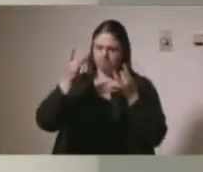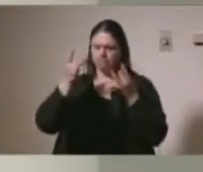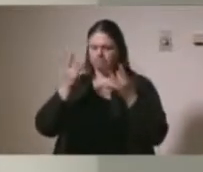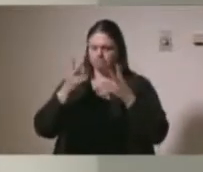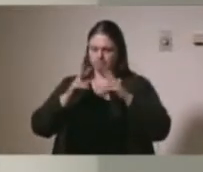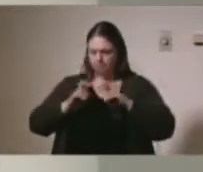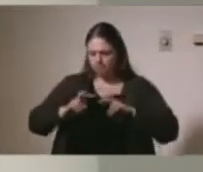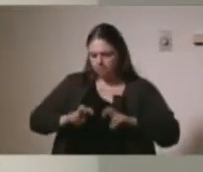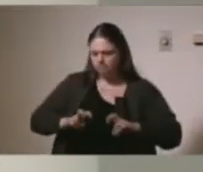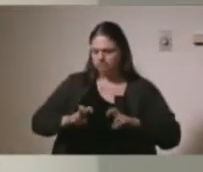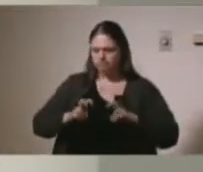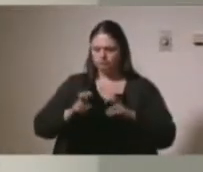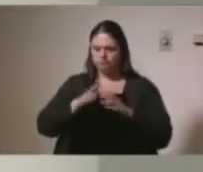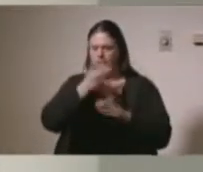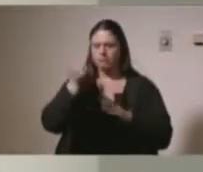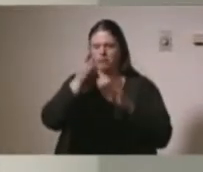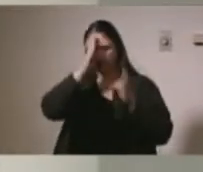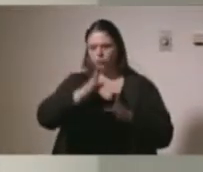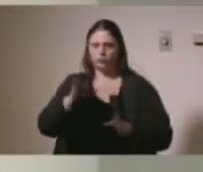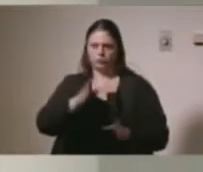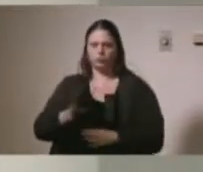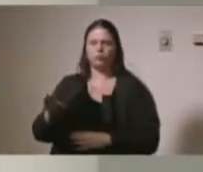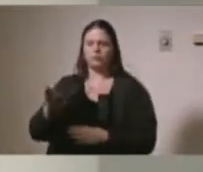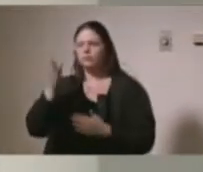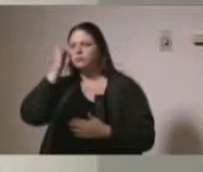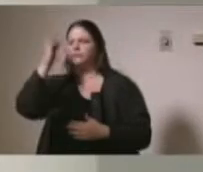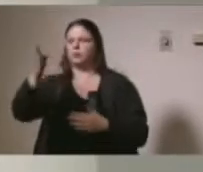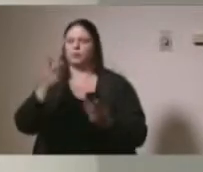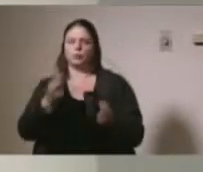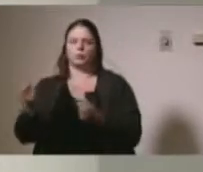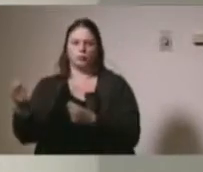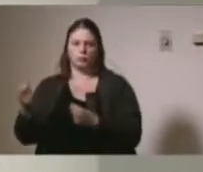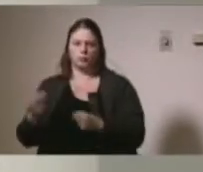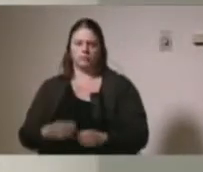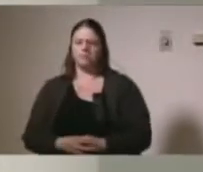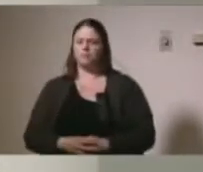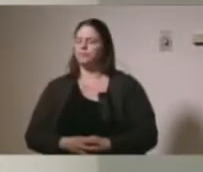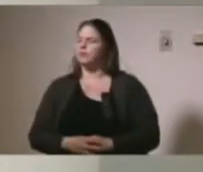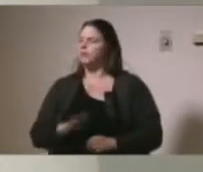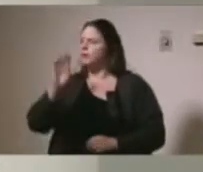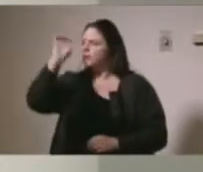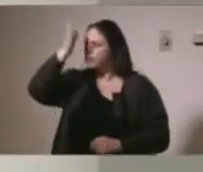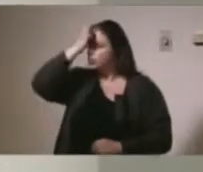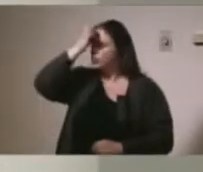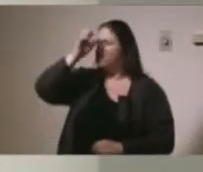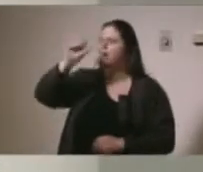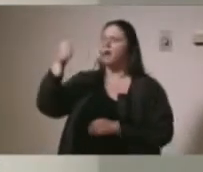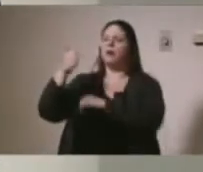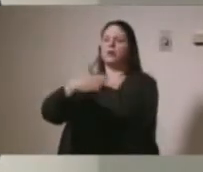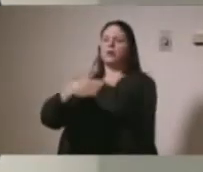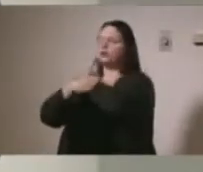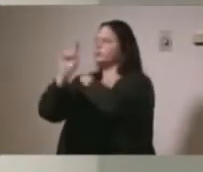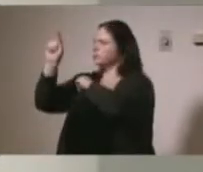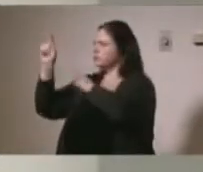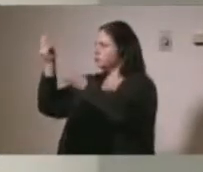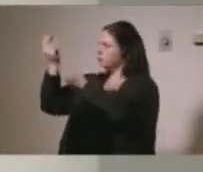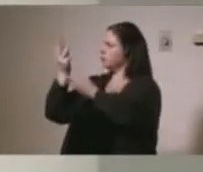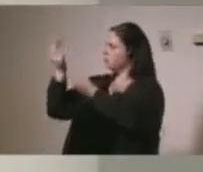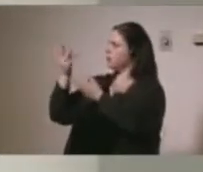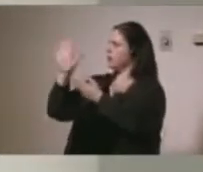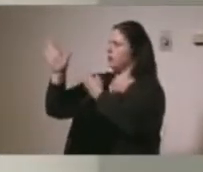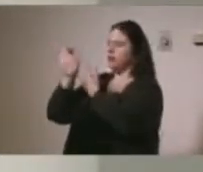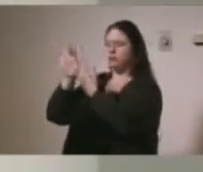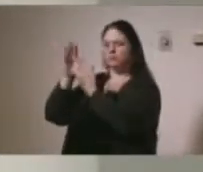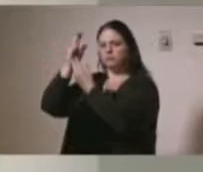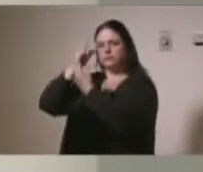And hearing the ideas of our brothers and sisters from Europe and other parts of the world will